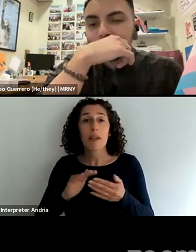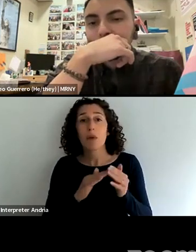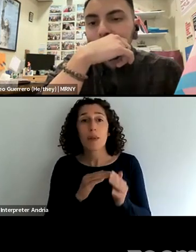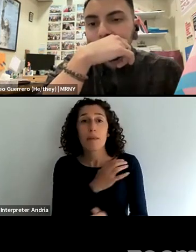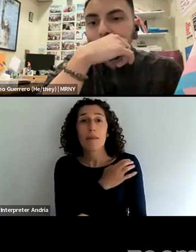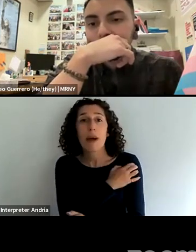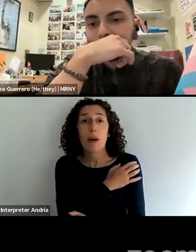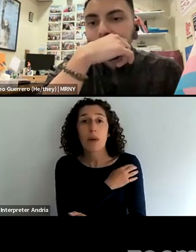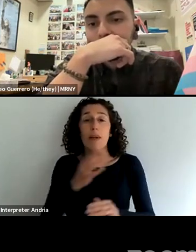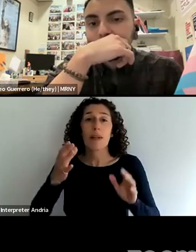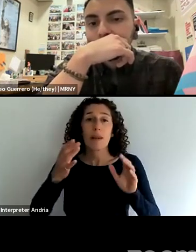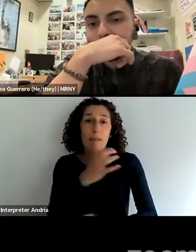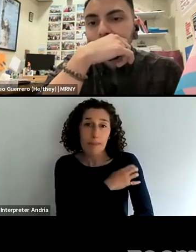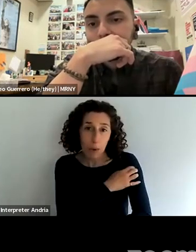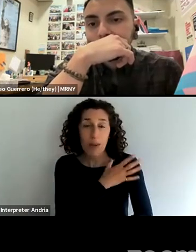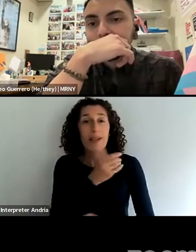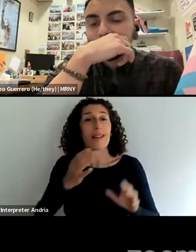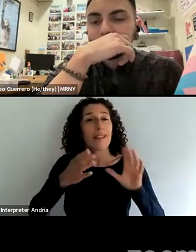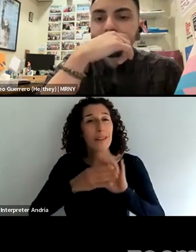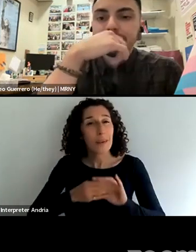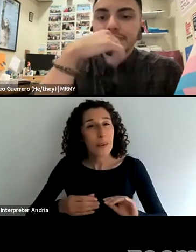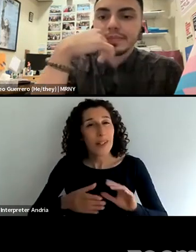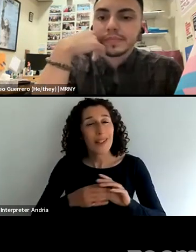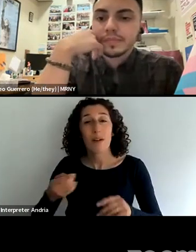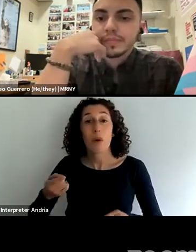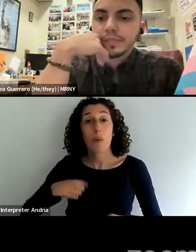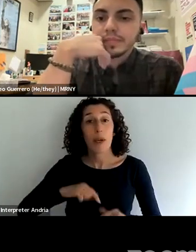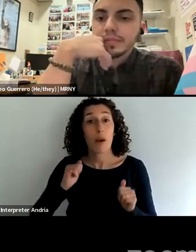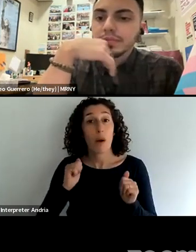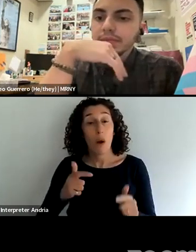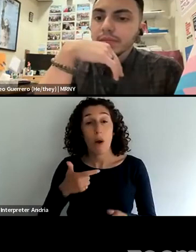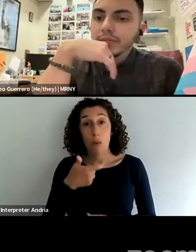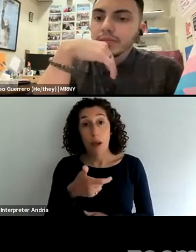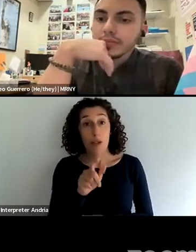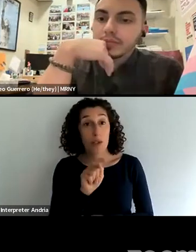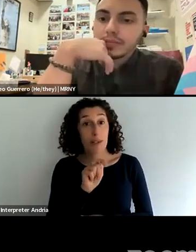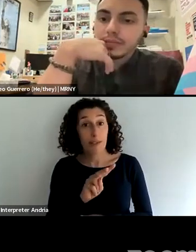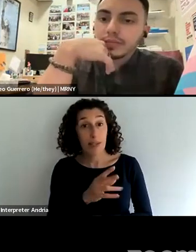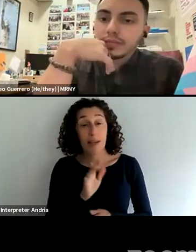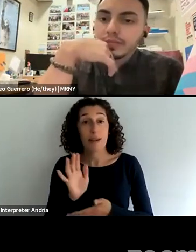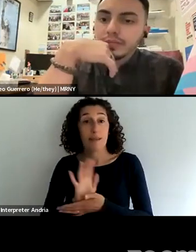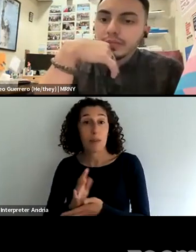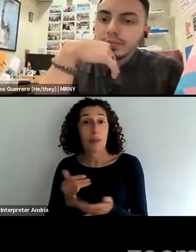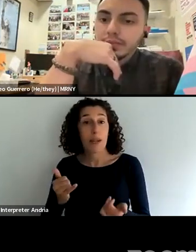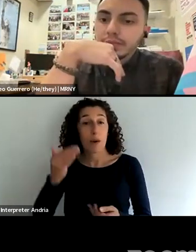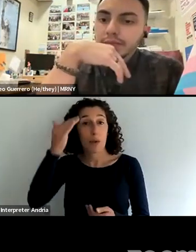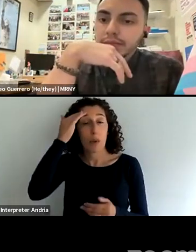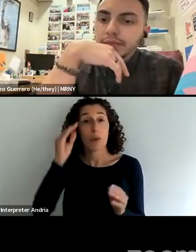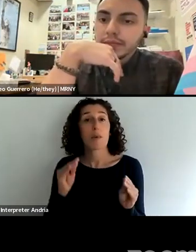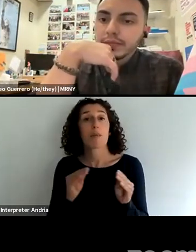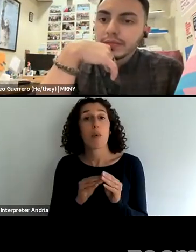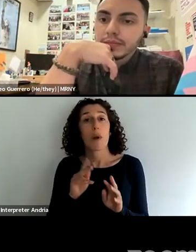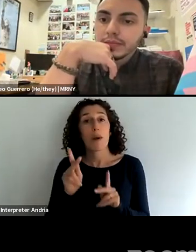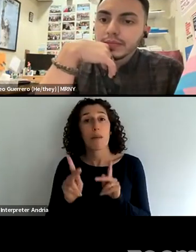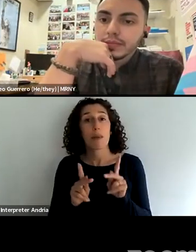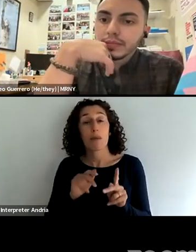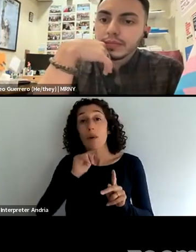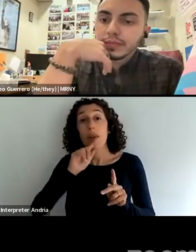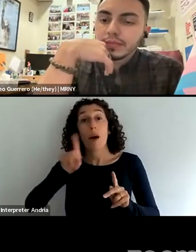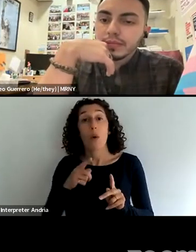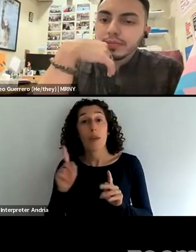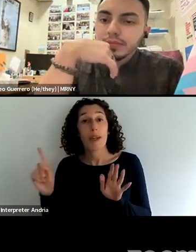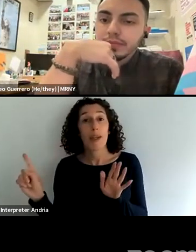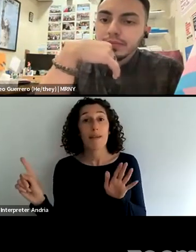powerful. And obviously, we all watch TV, we all watch film. And to know that there's more people, not only in front of the camera, right, the visibility